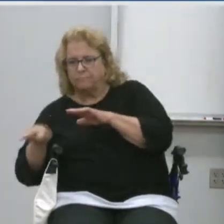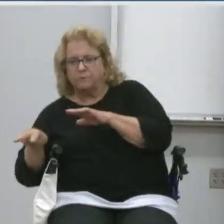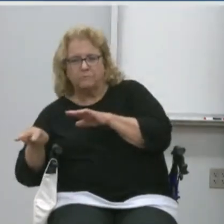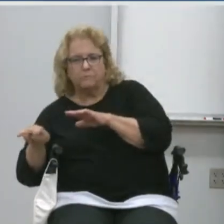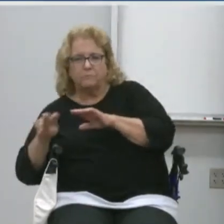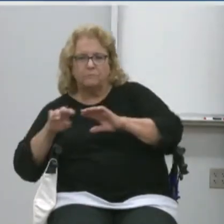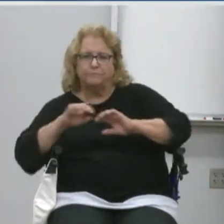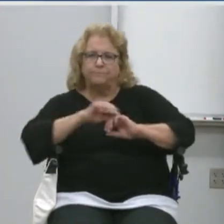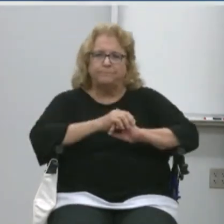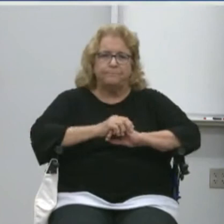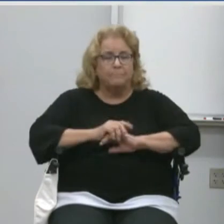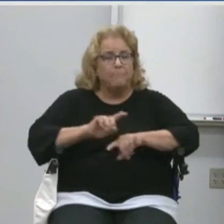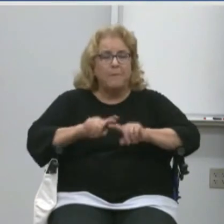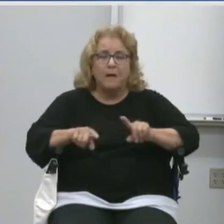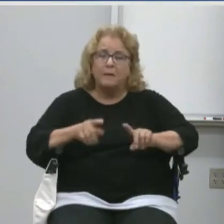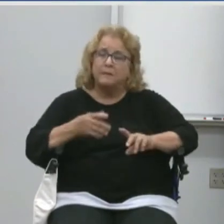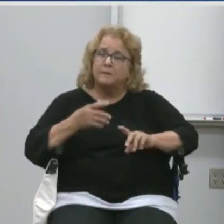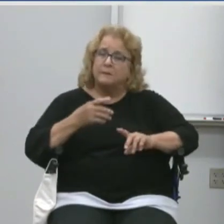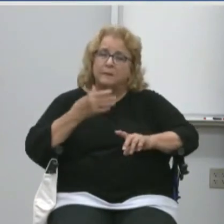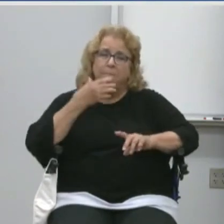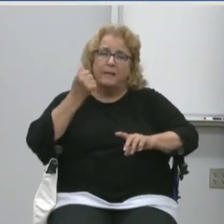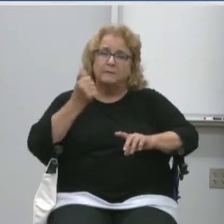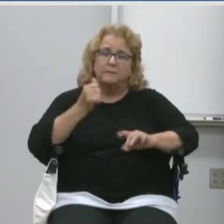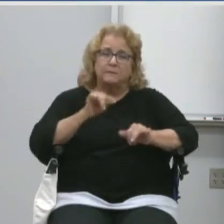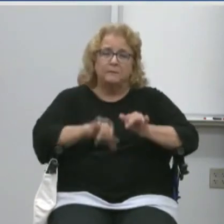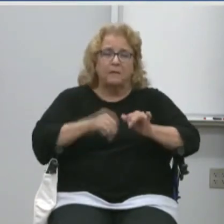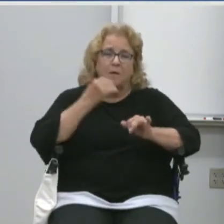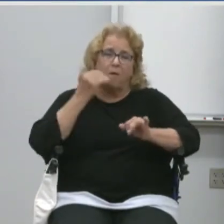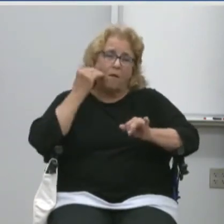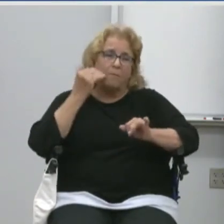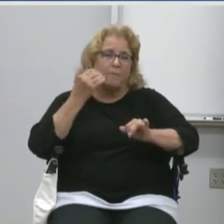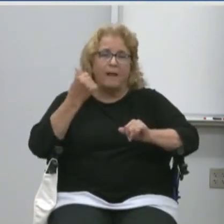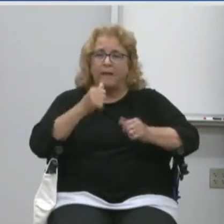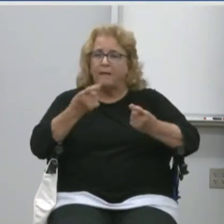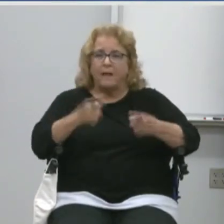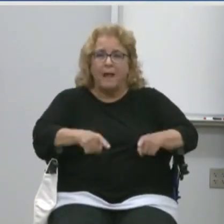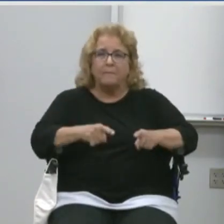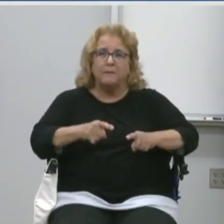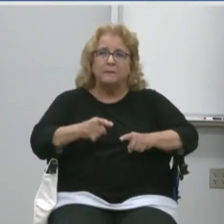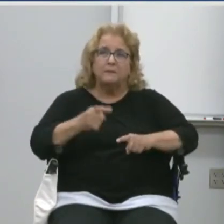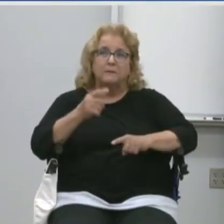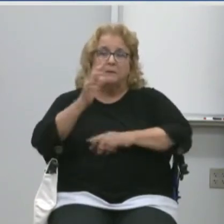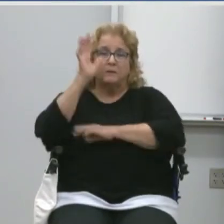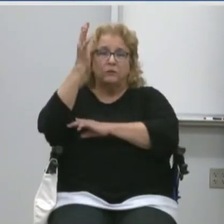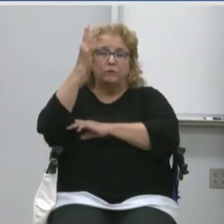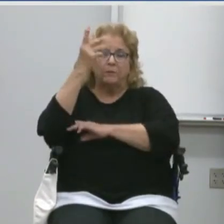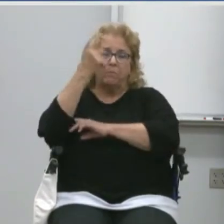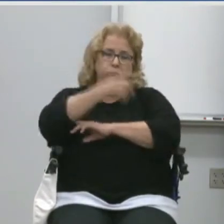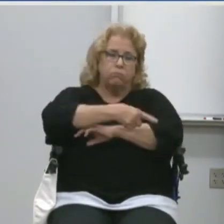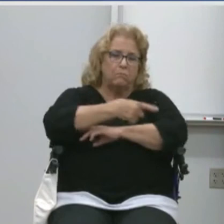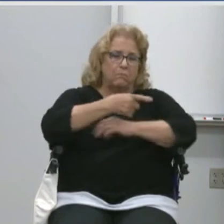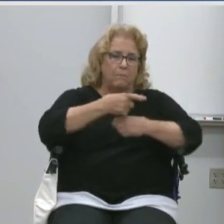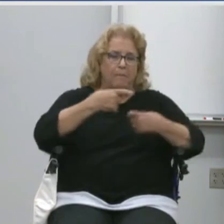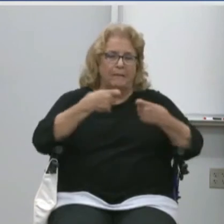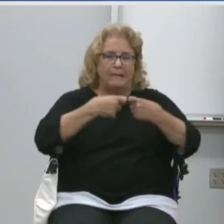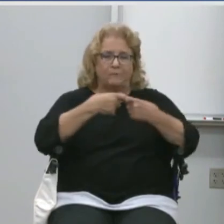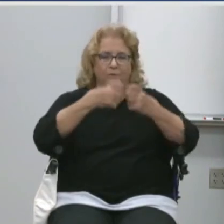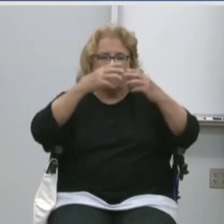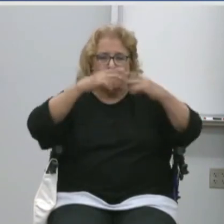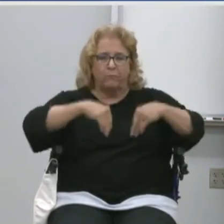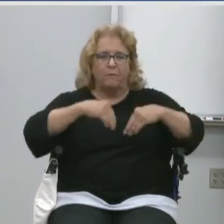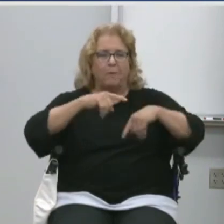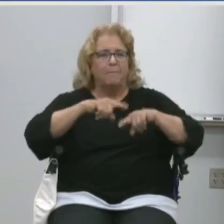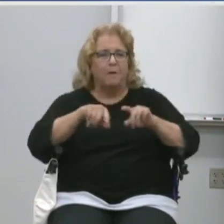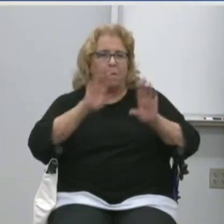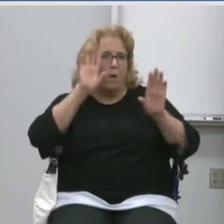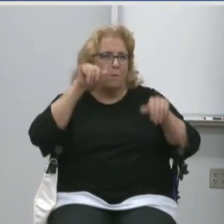nothing like staying at home. We anything can happen. A branch can come down and take out the power, but hopefully this